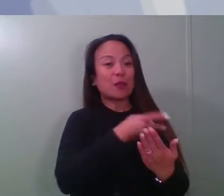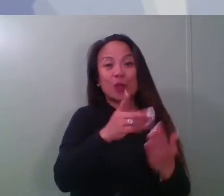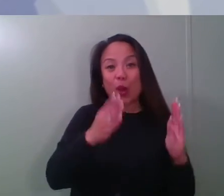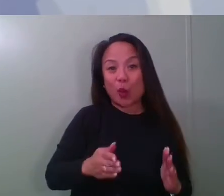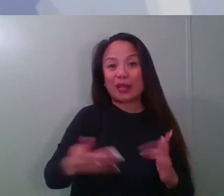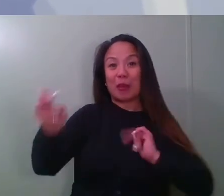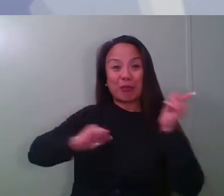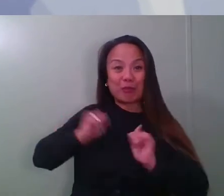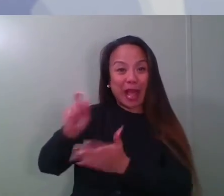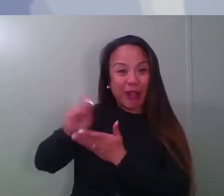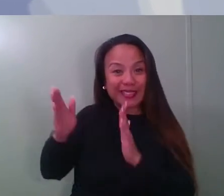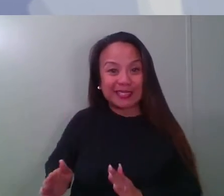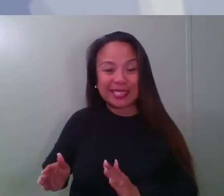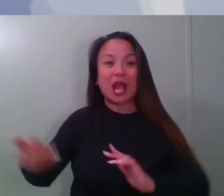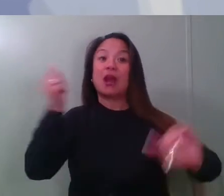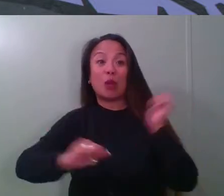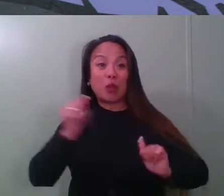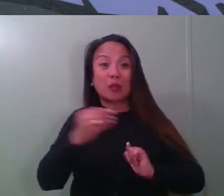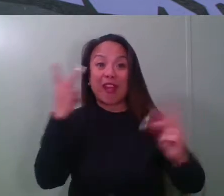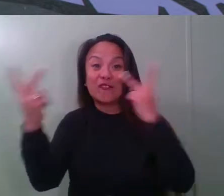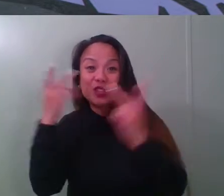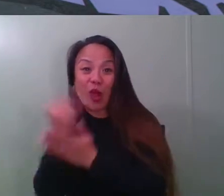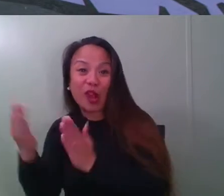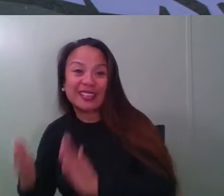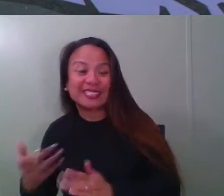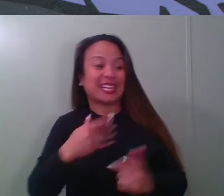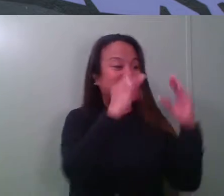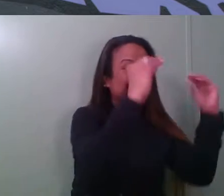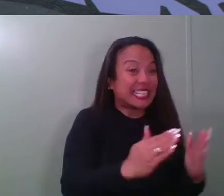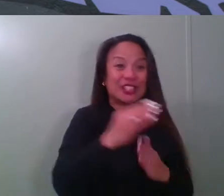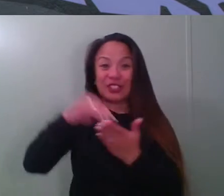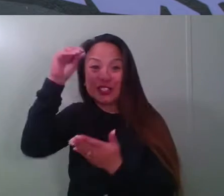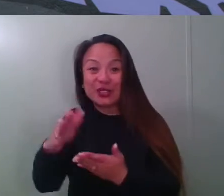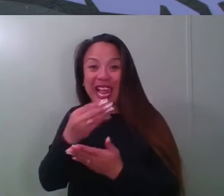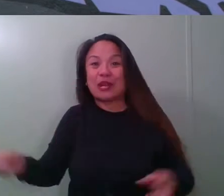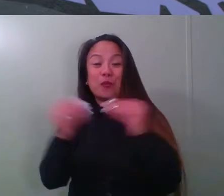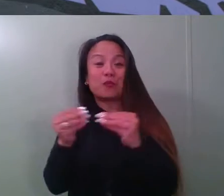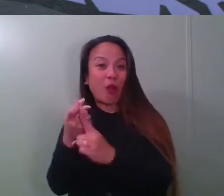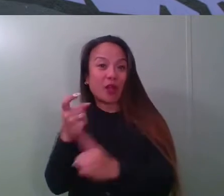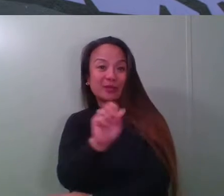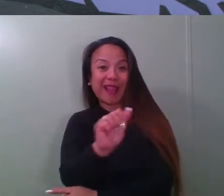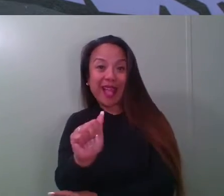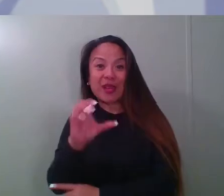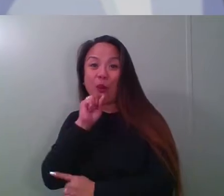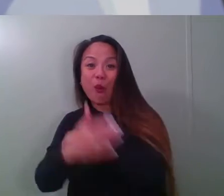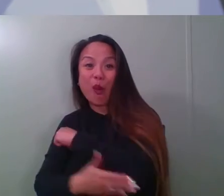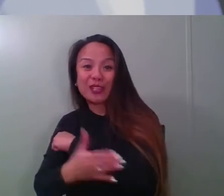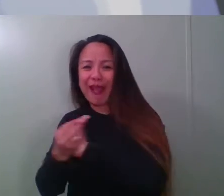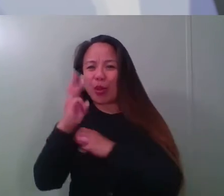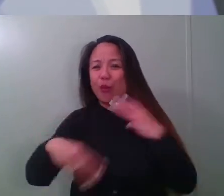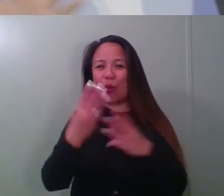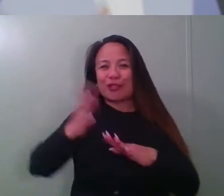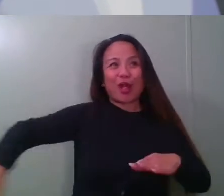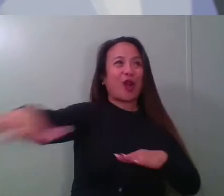authors, poets, playwrights, performing and visual artists, teachers and students, and more from Santa Ana, Orange